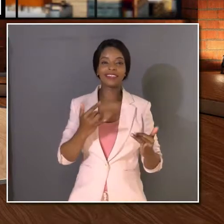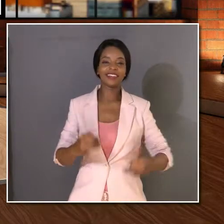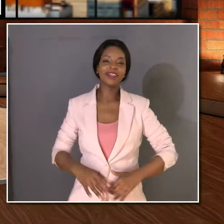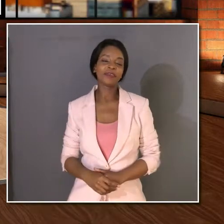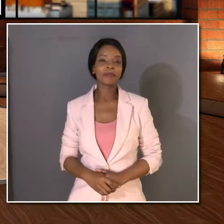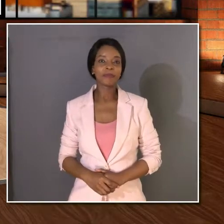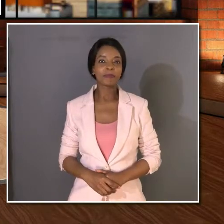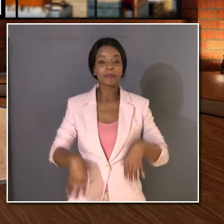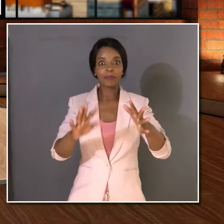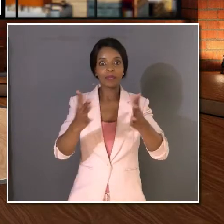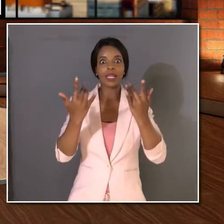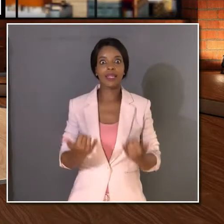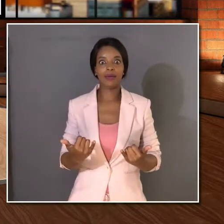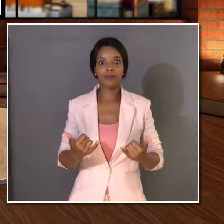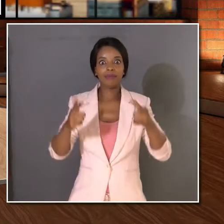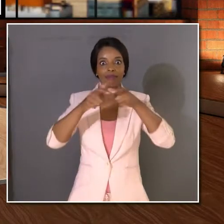the big one.